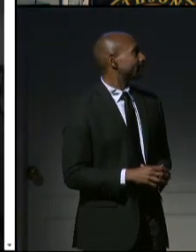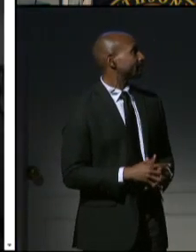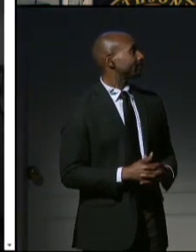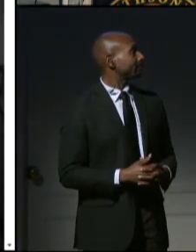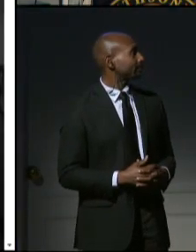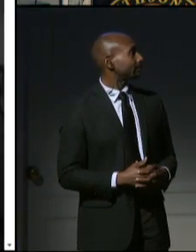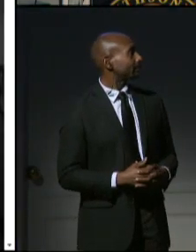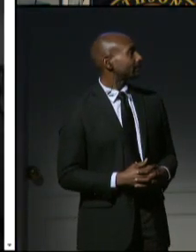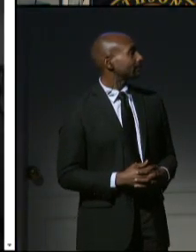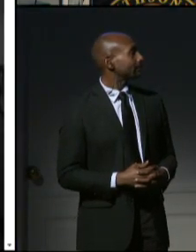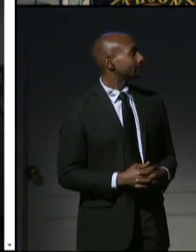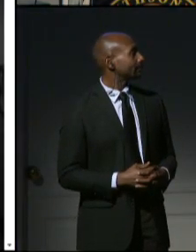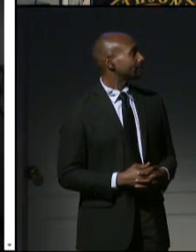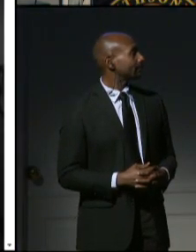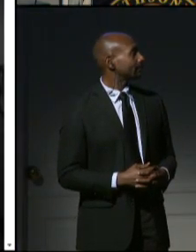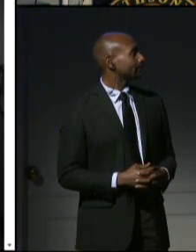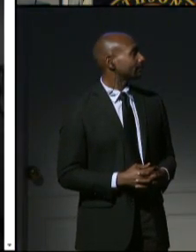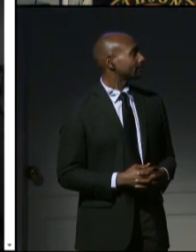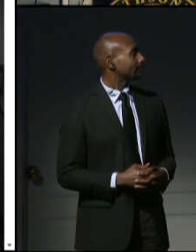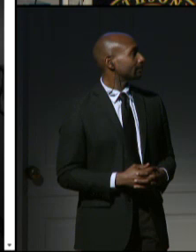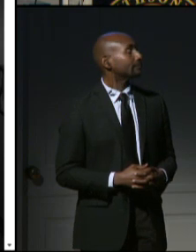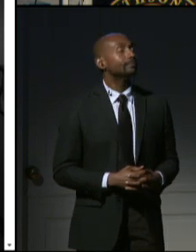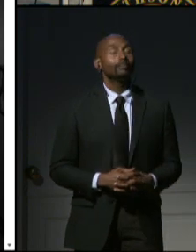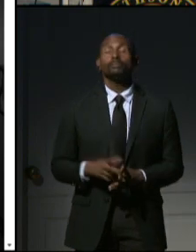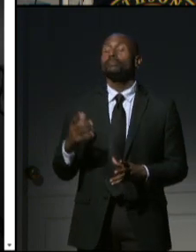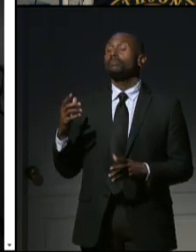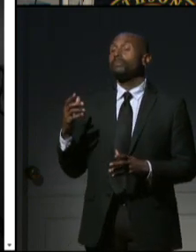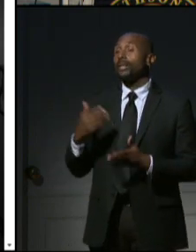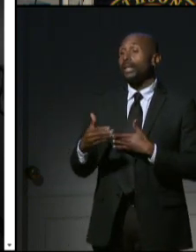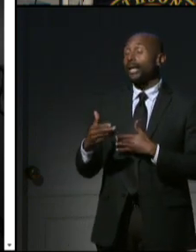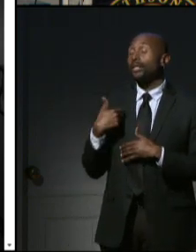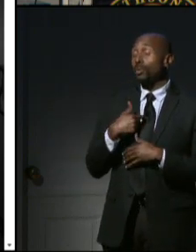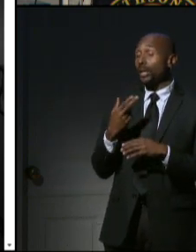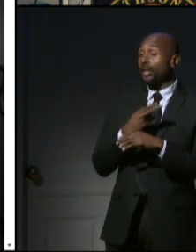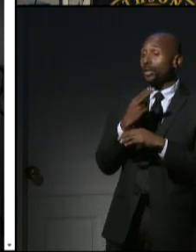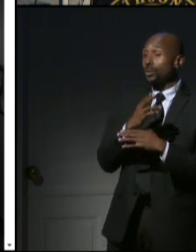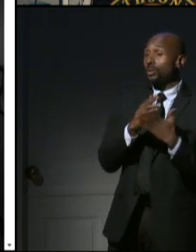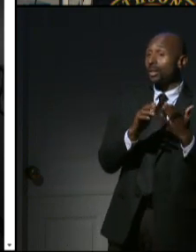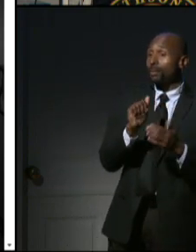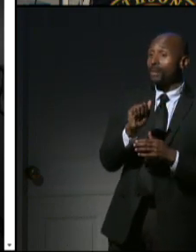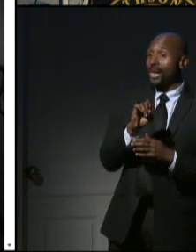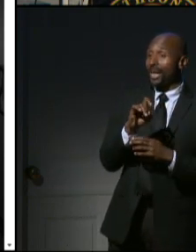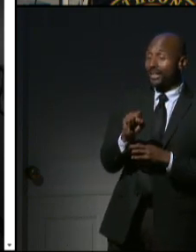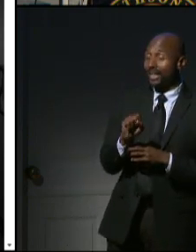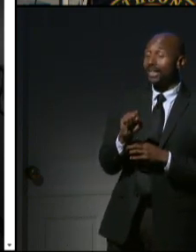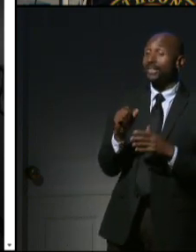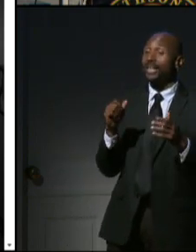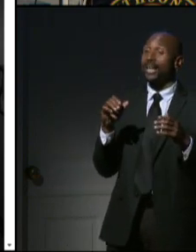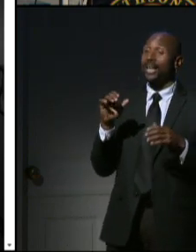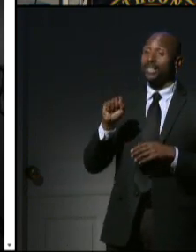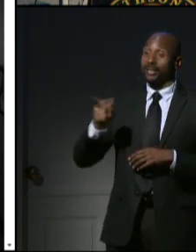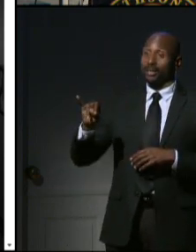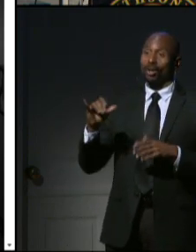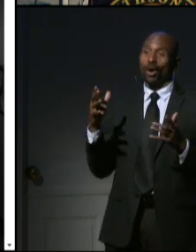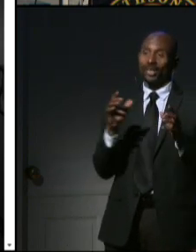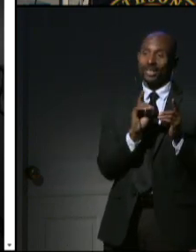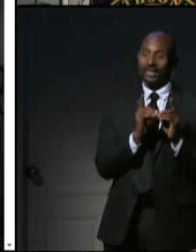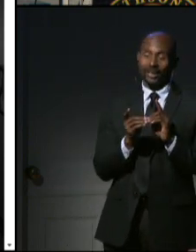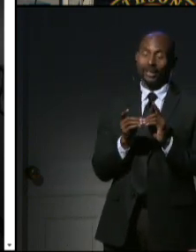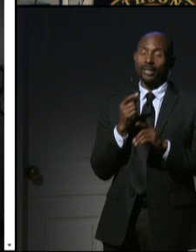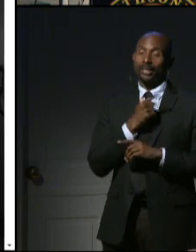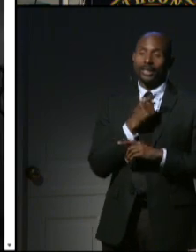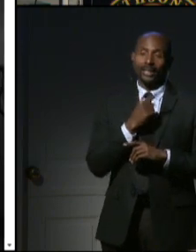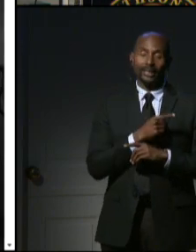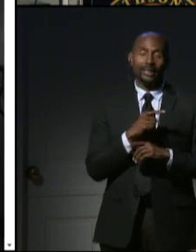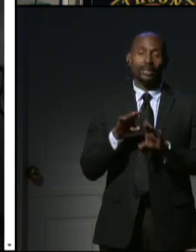Okay, the next thing, we actually did use some assets digitized by the Smithsonian folks. This was for when the new fossil hall opened at the Natural